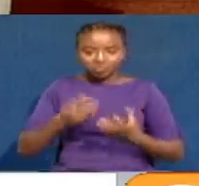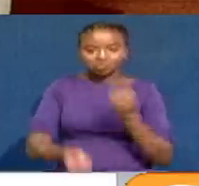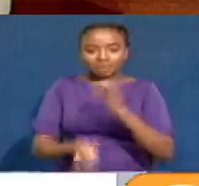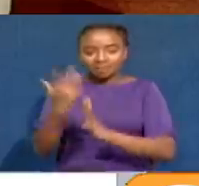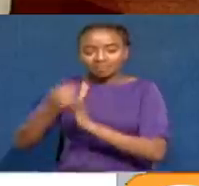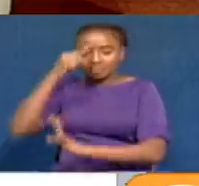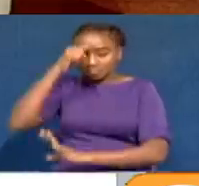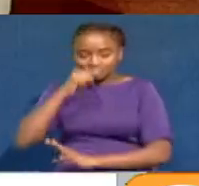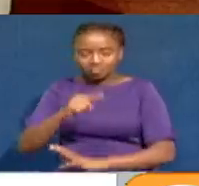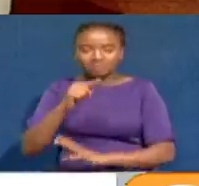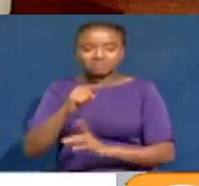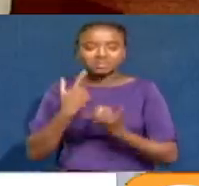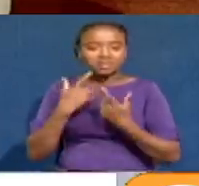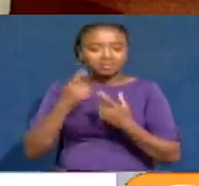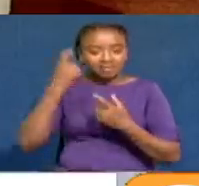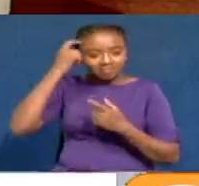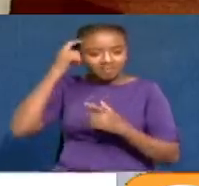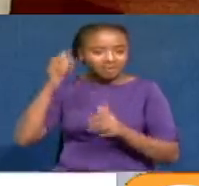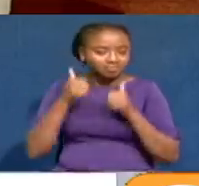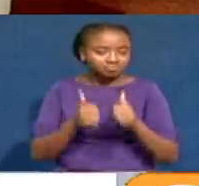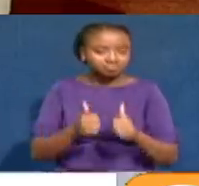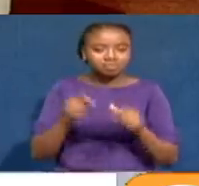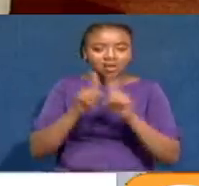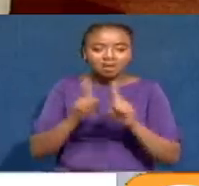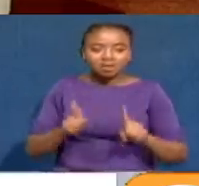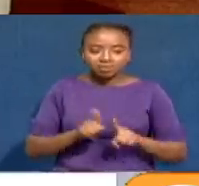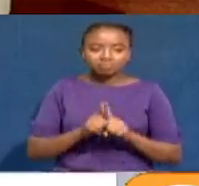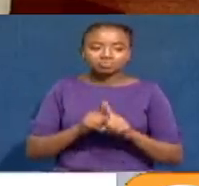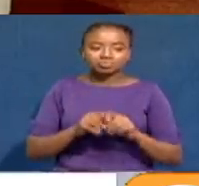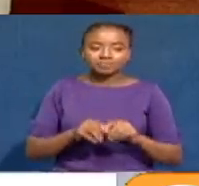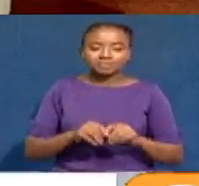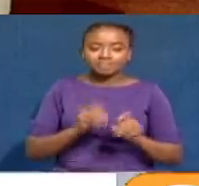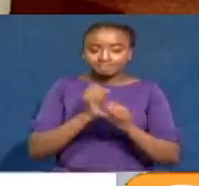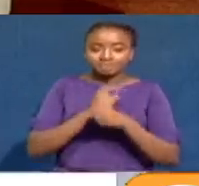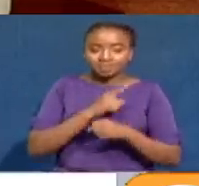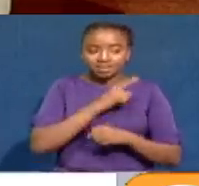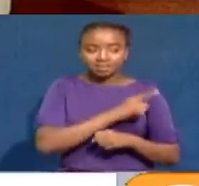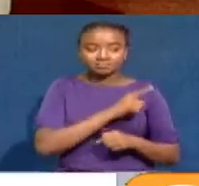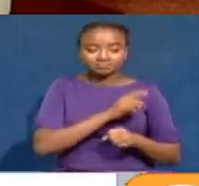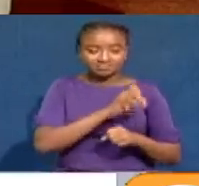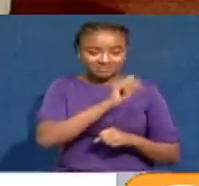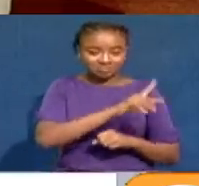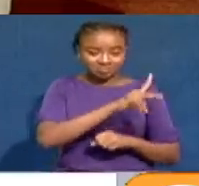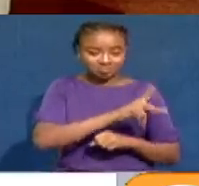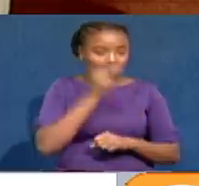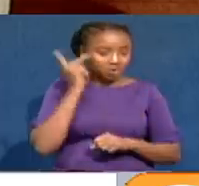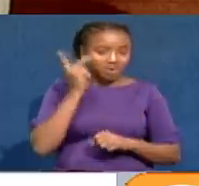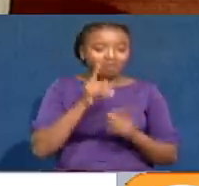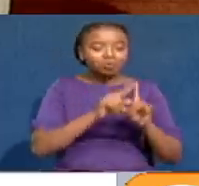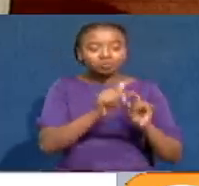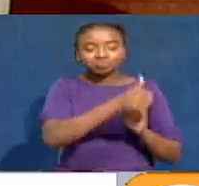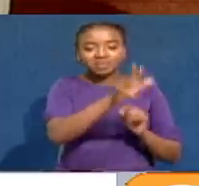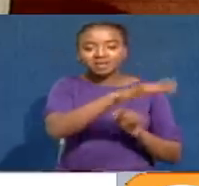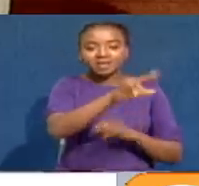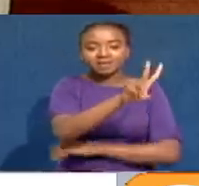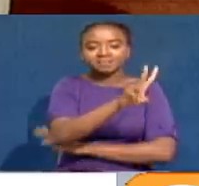the leaders then, and especially General Park, made the South Korea to be what it is today. Vietnam is another very